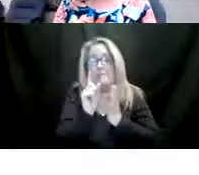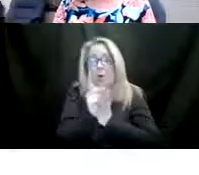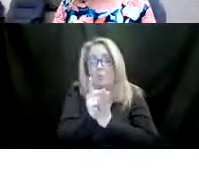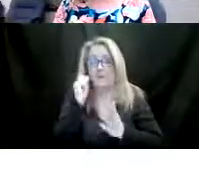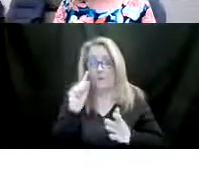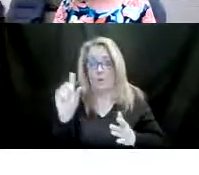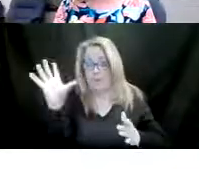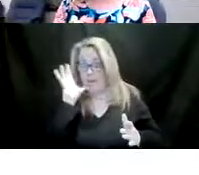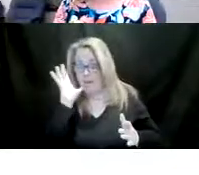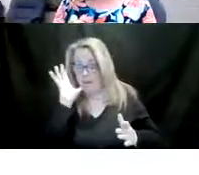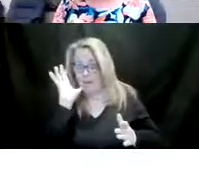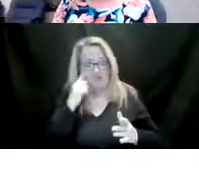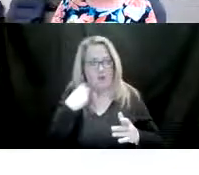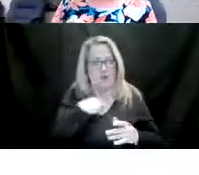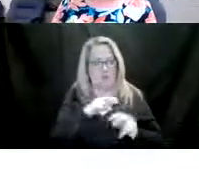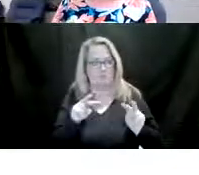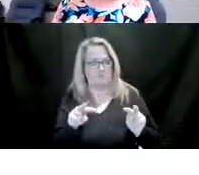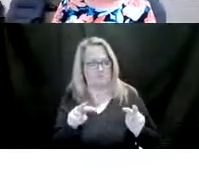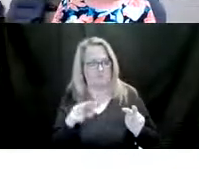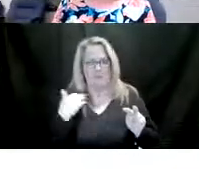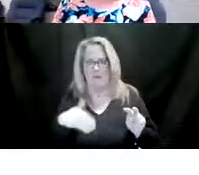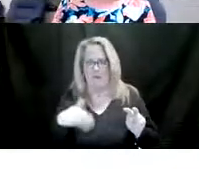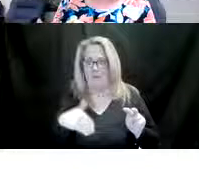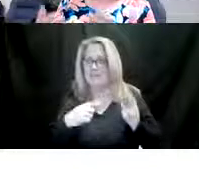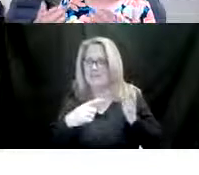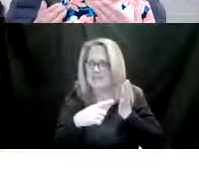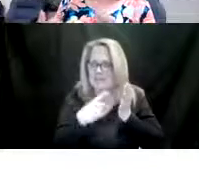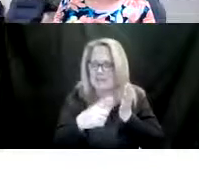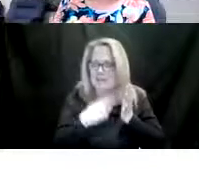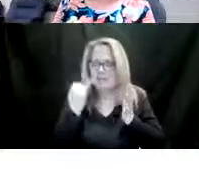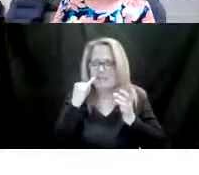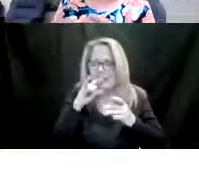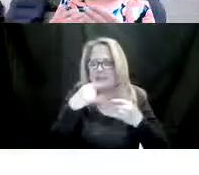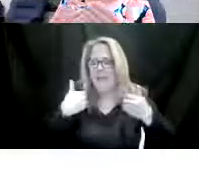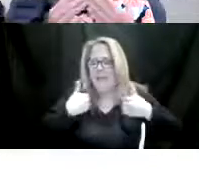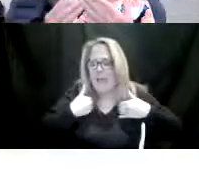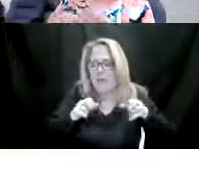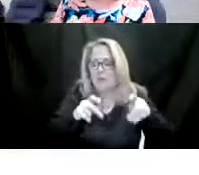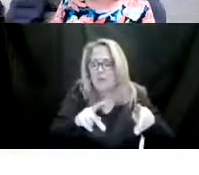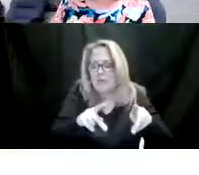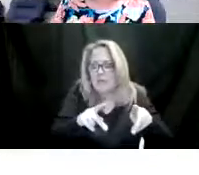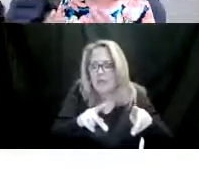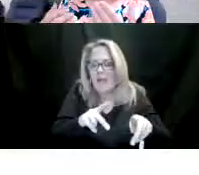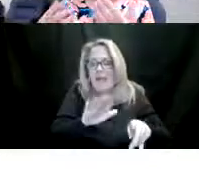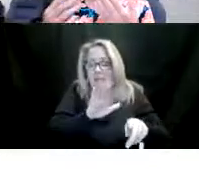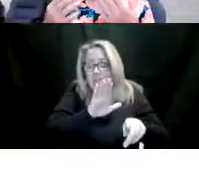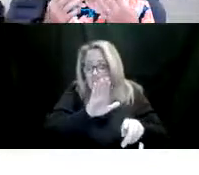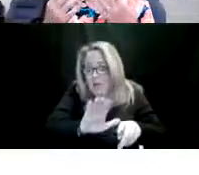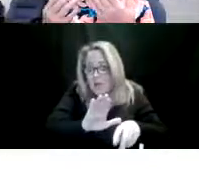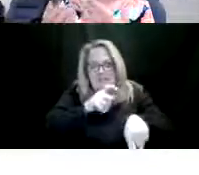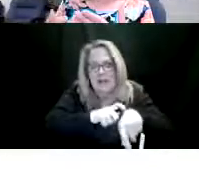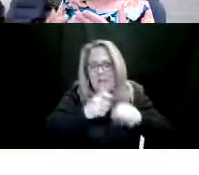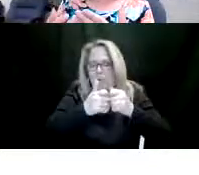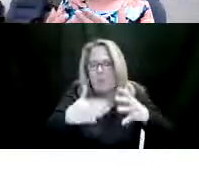was an aha moment for us, knowing that sometimes if kids have a chance on their own time without something